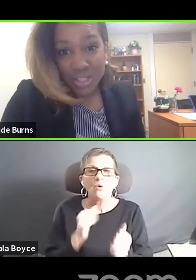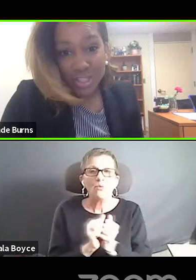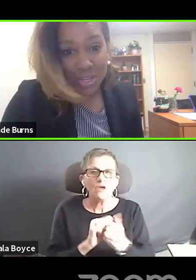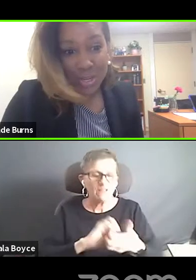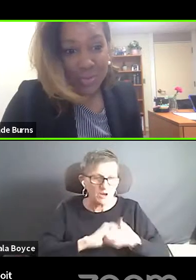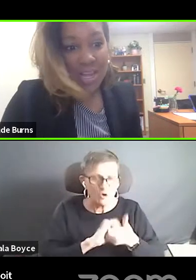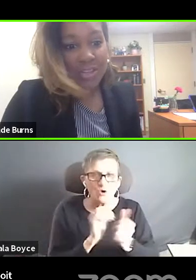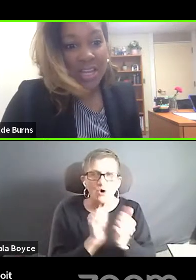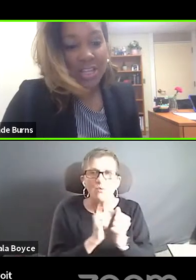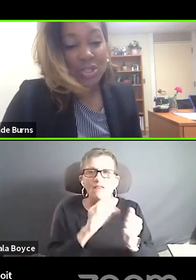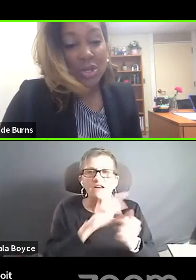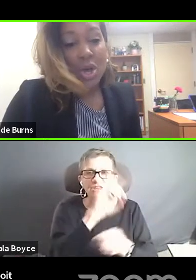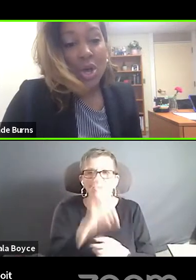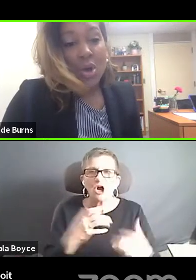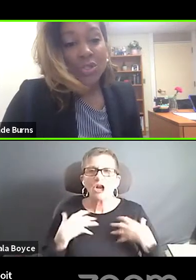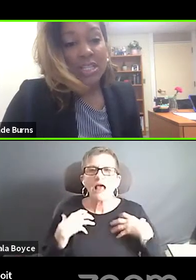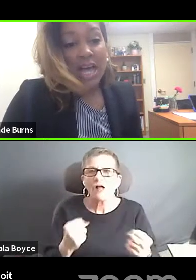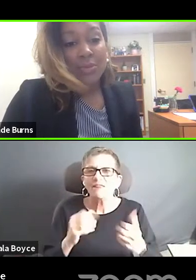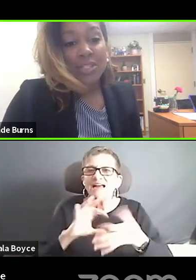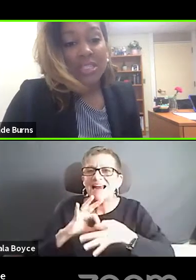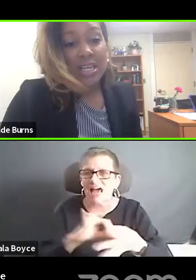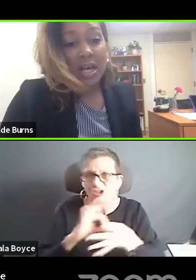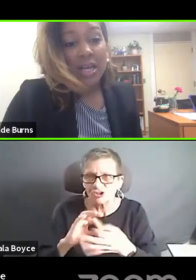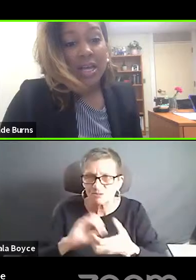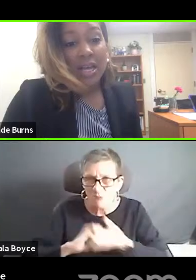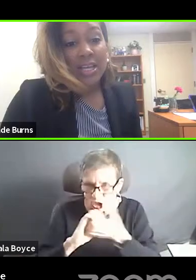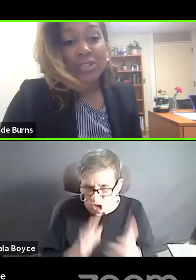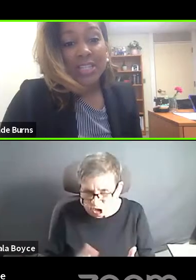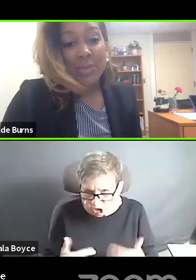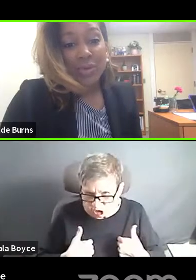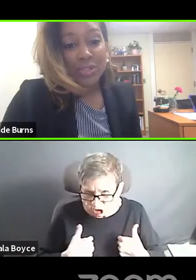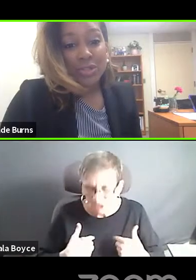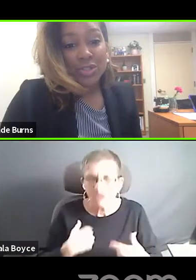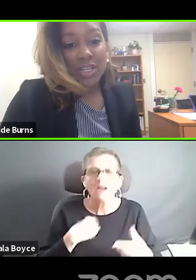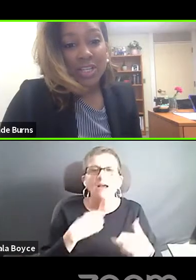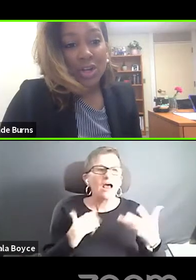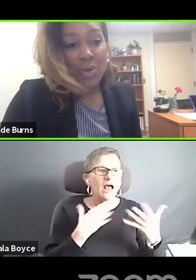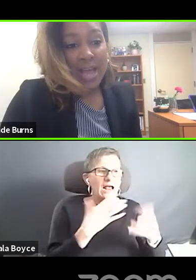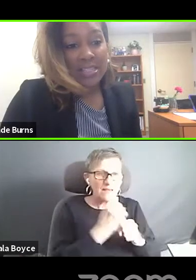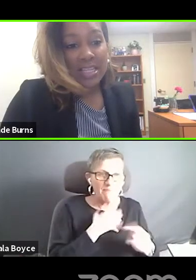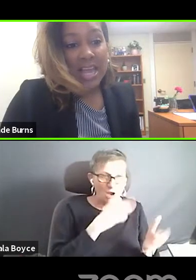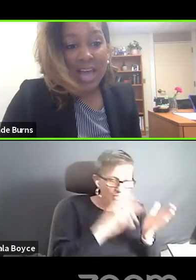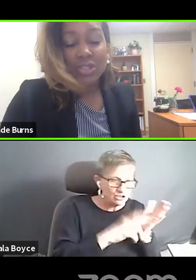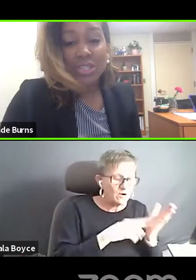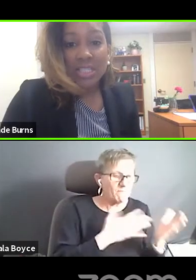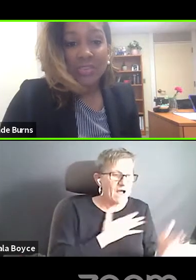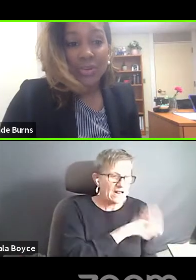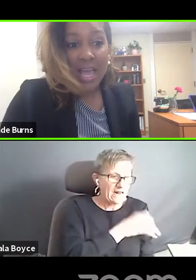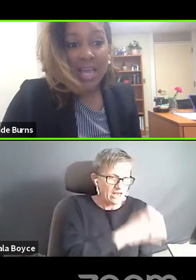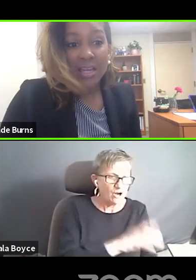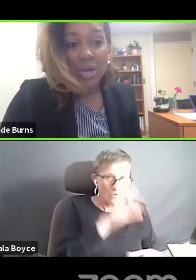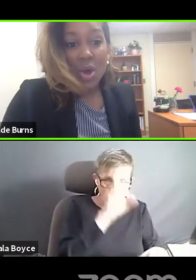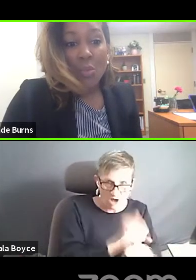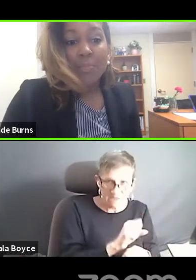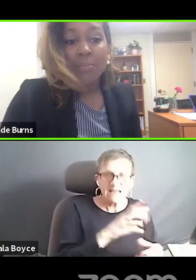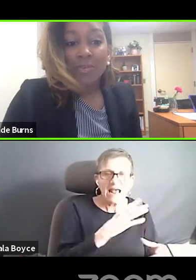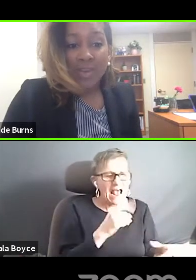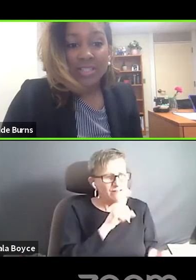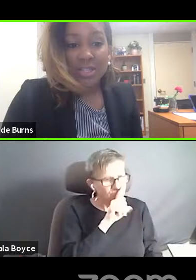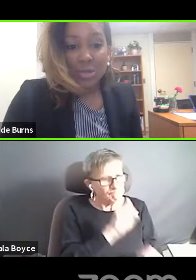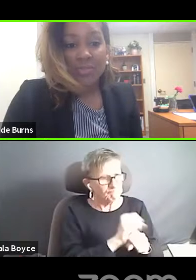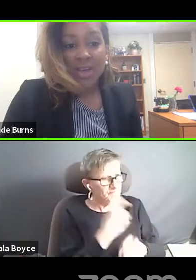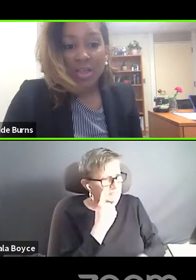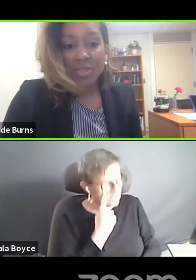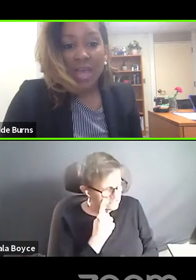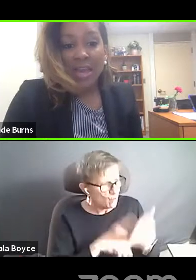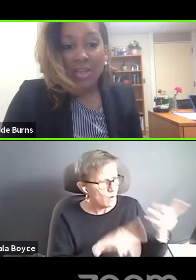will mention, Detroit Community Health Connection, which has allowed me to intersect my research, clinical practice, and actually see firsthand what people